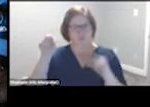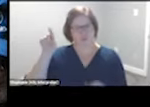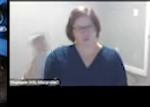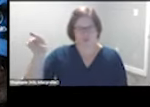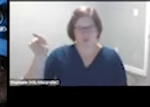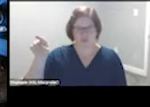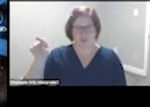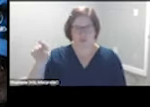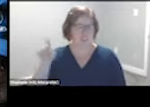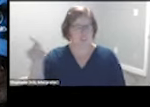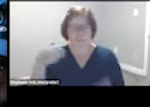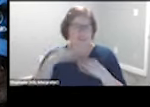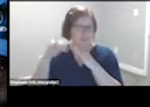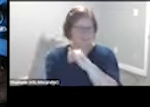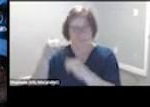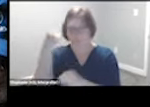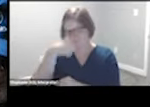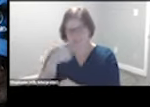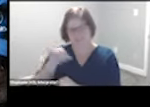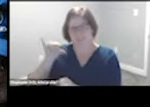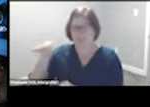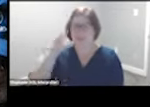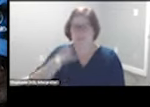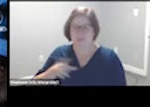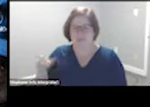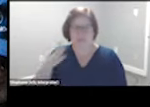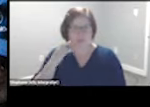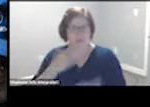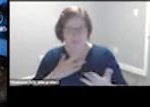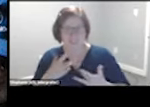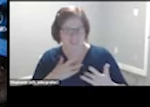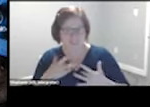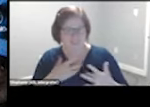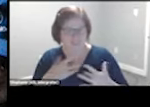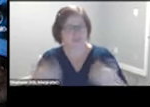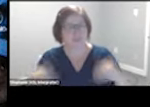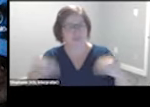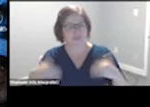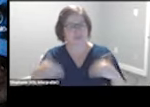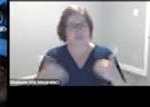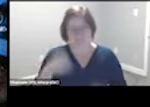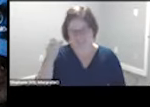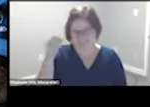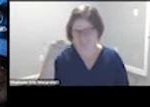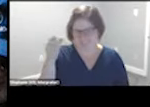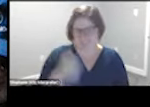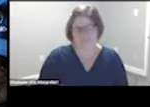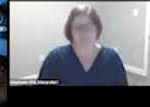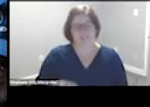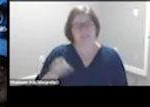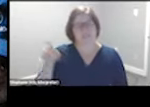exactly same face of this woman because they are worried. They are so concerned about me. They know it's